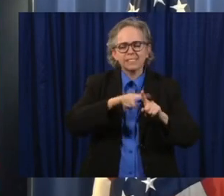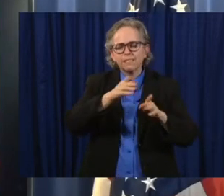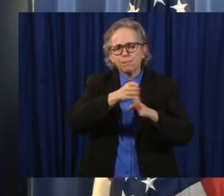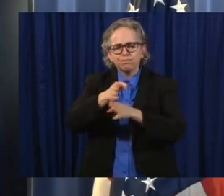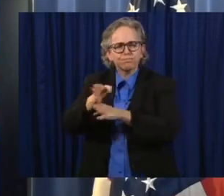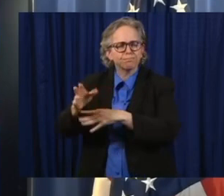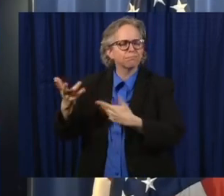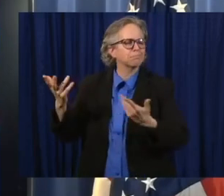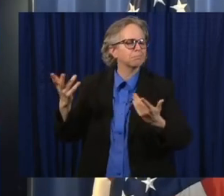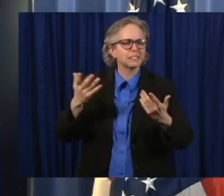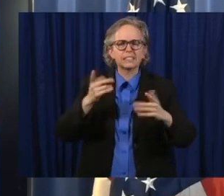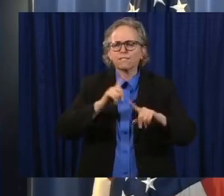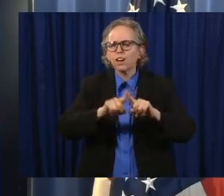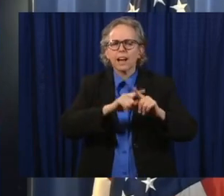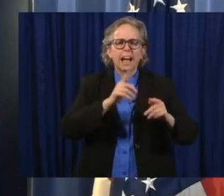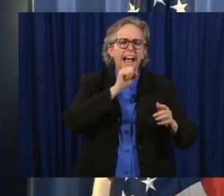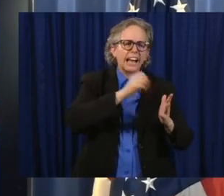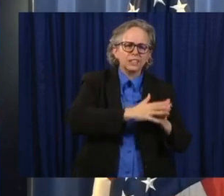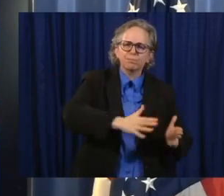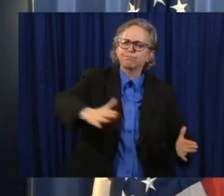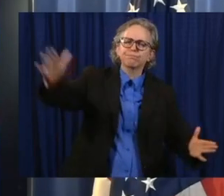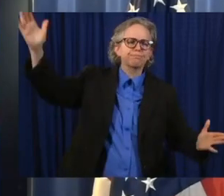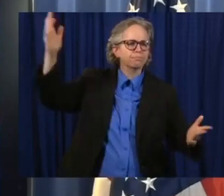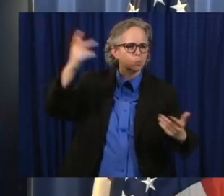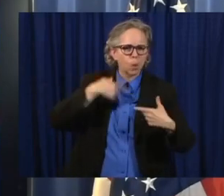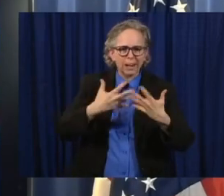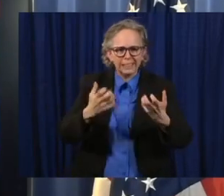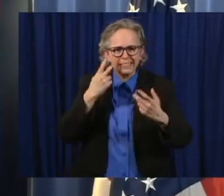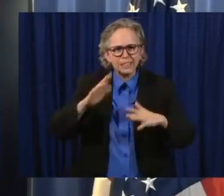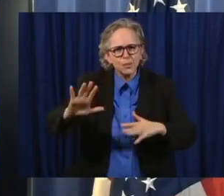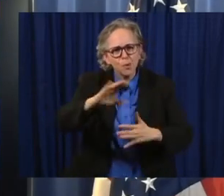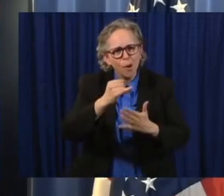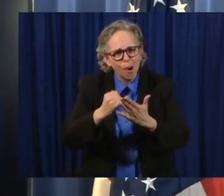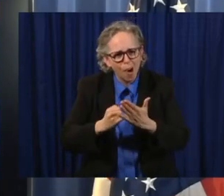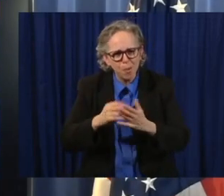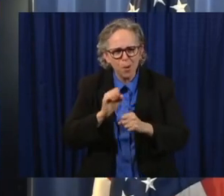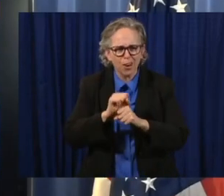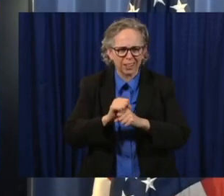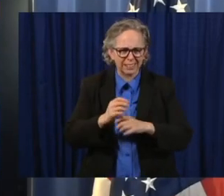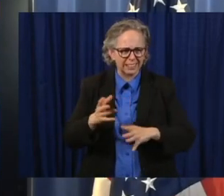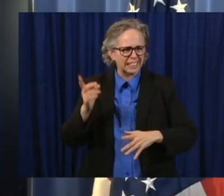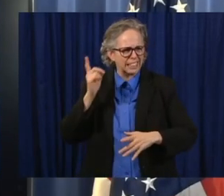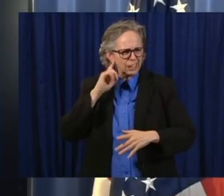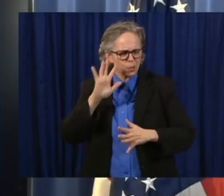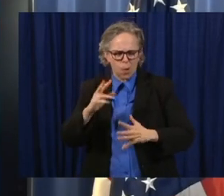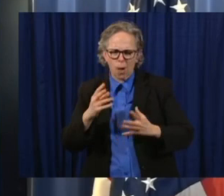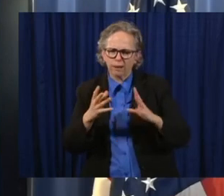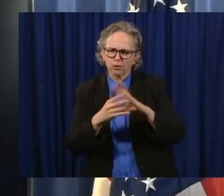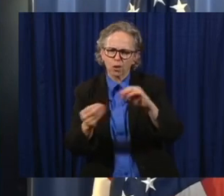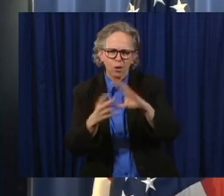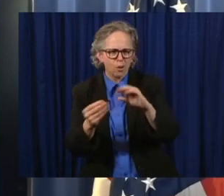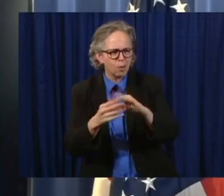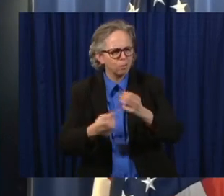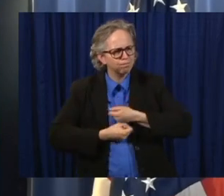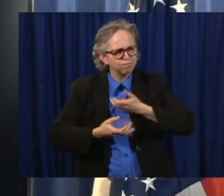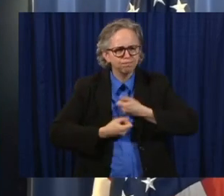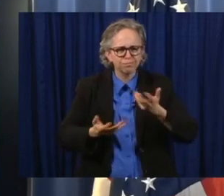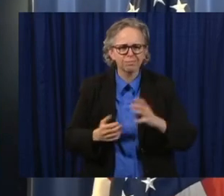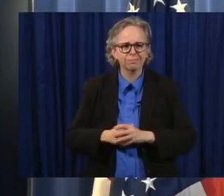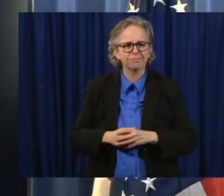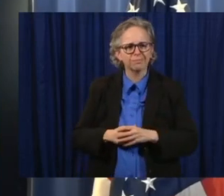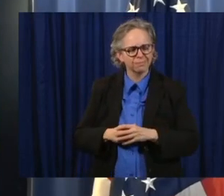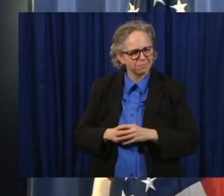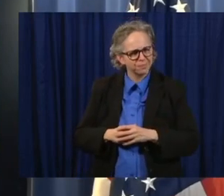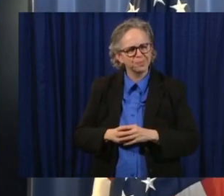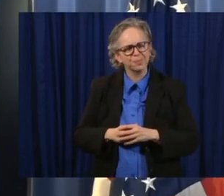We want to see your artwork, hear your voices, and engage in the conversations that matter the most to you. These are difficult times, and